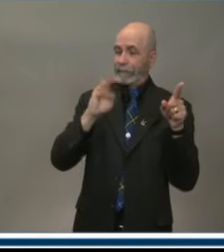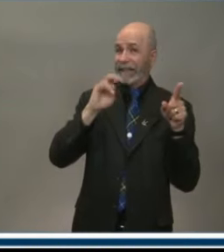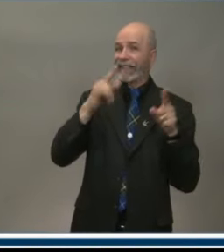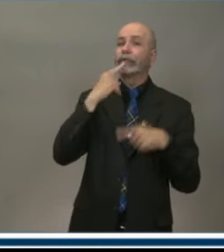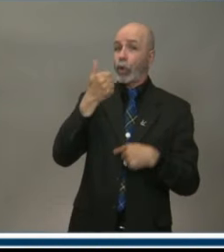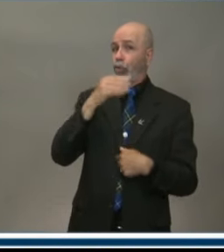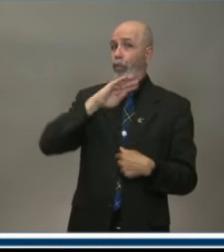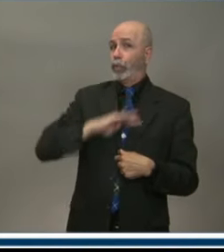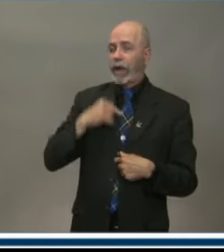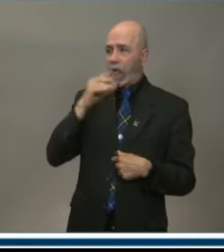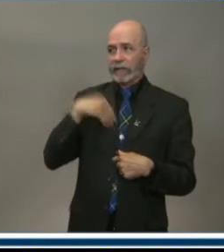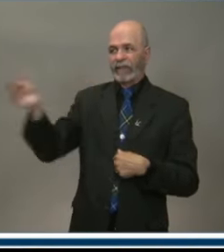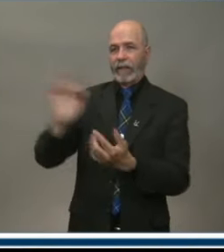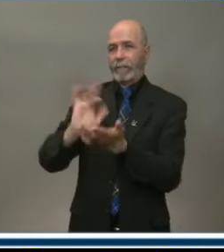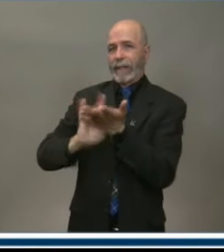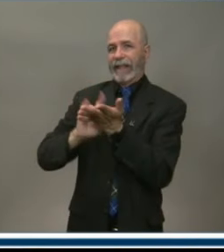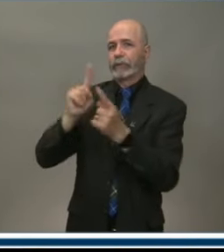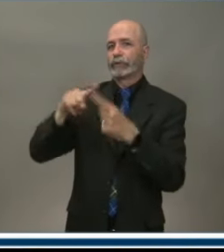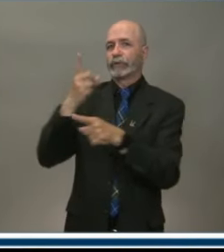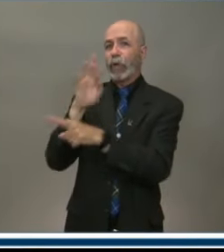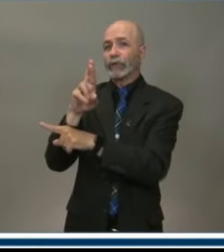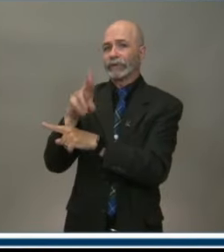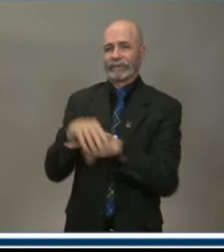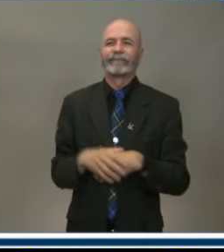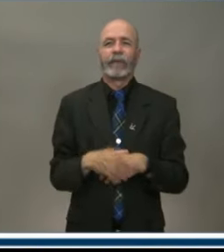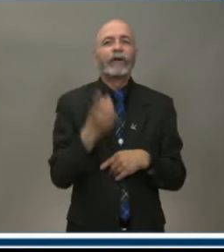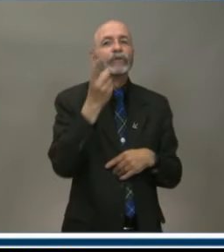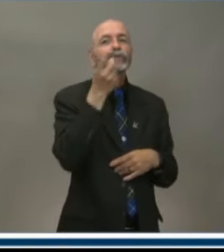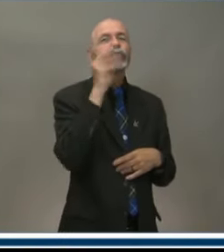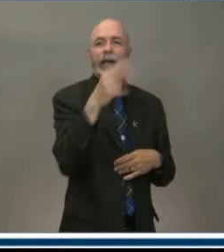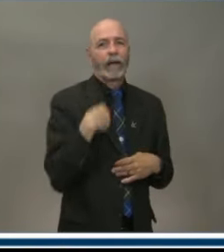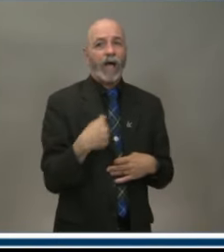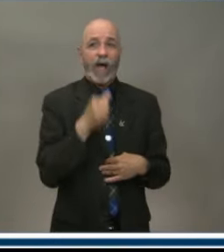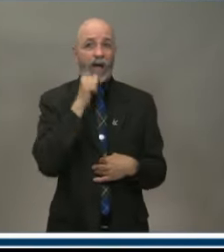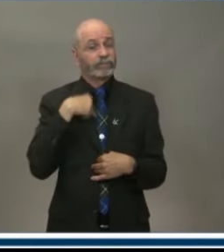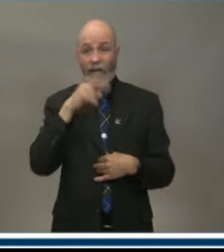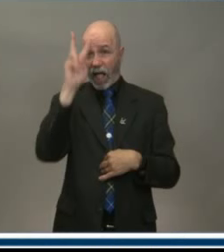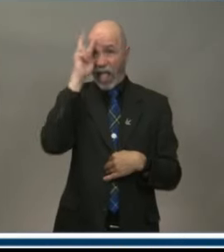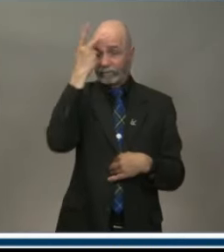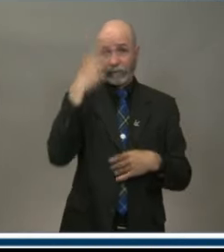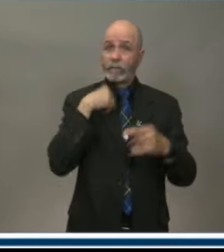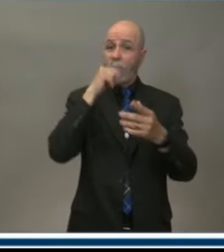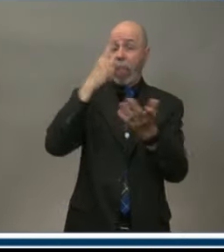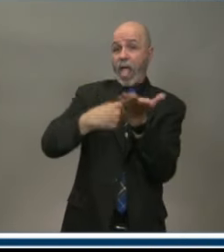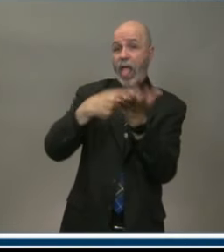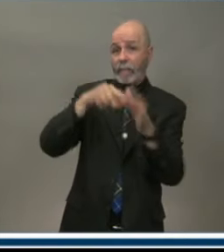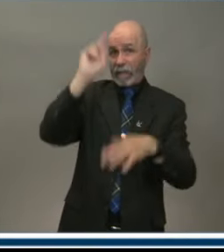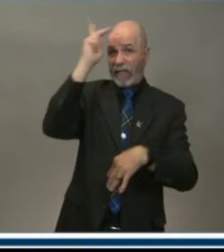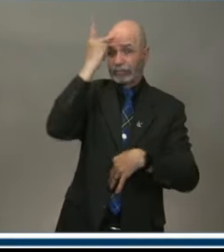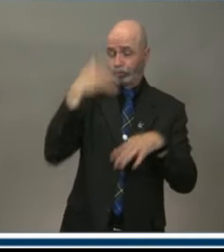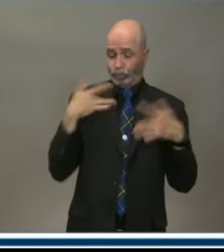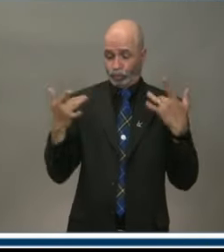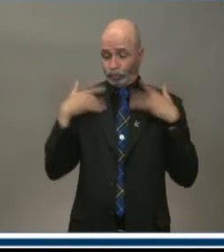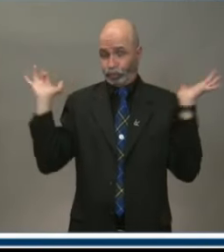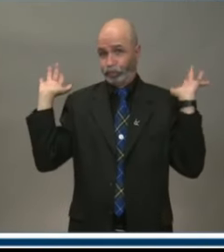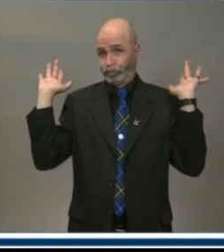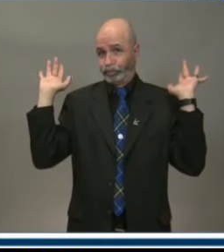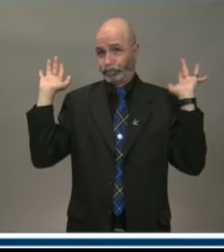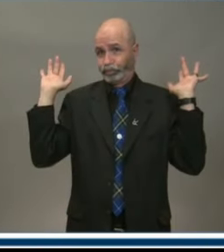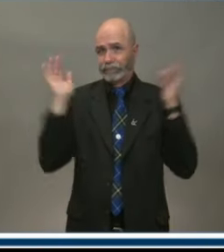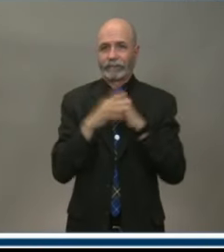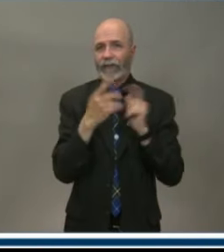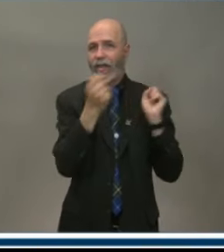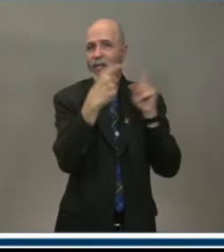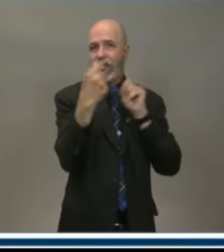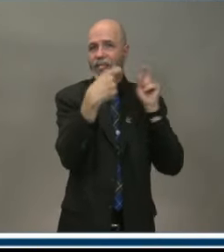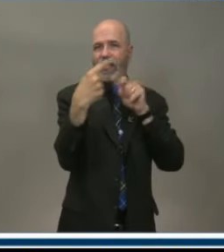today. Go ahead, Premier. Thank you, Tina. Like so many across the country, Dr. Strang and I are wearing red today. And also, like many of you,